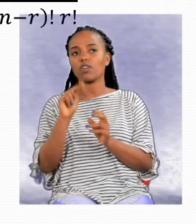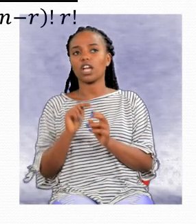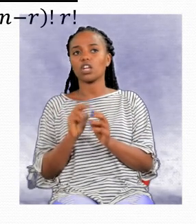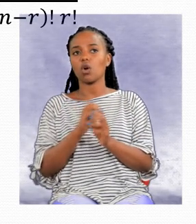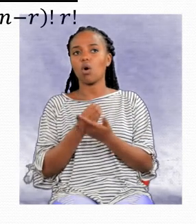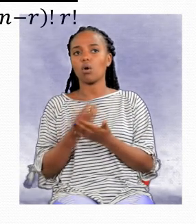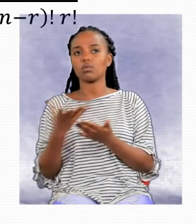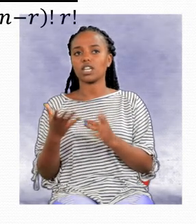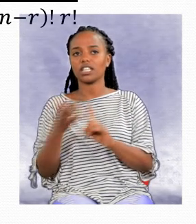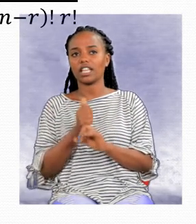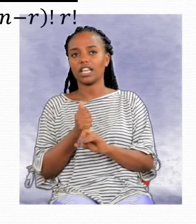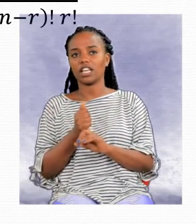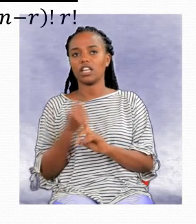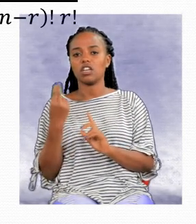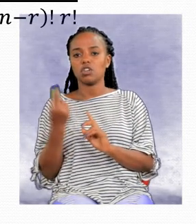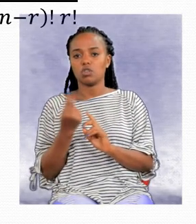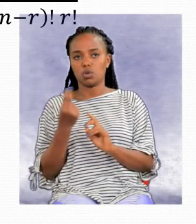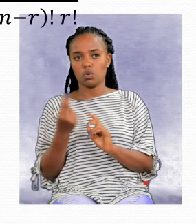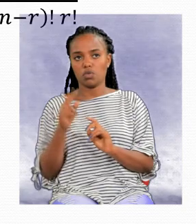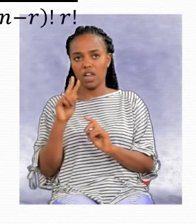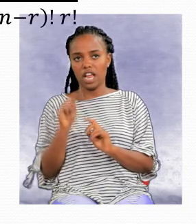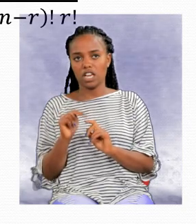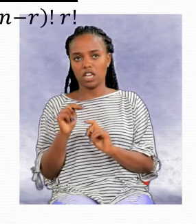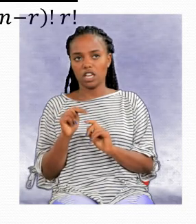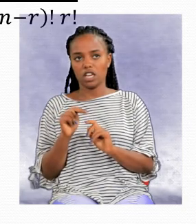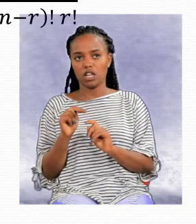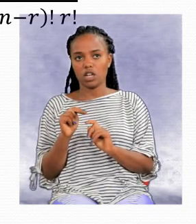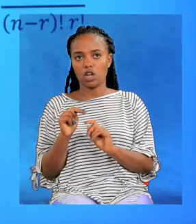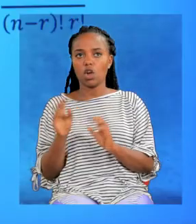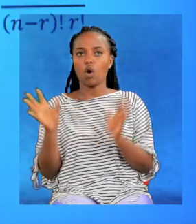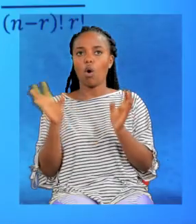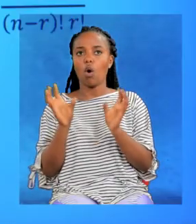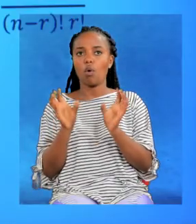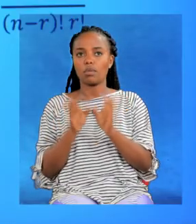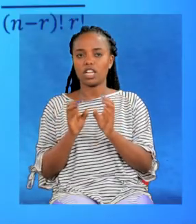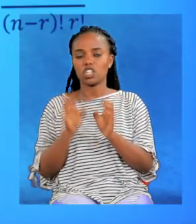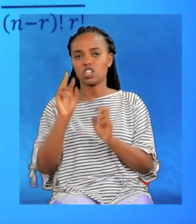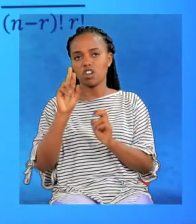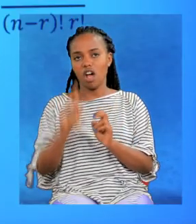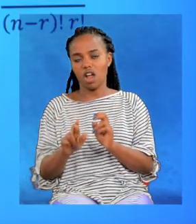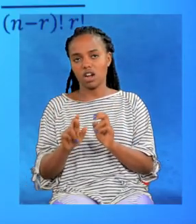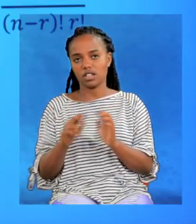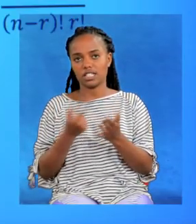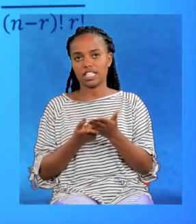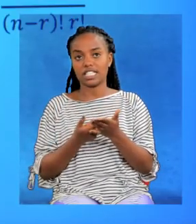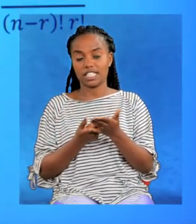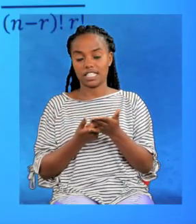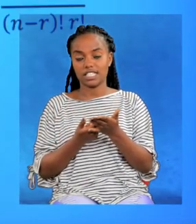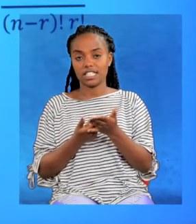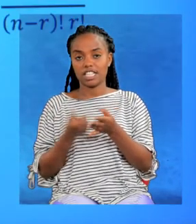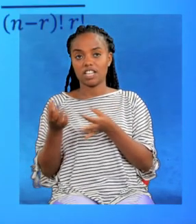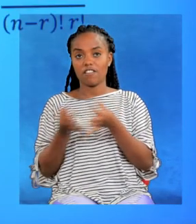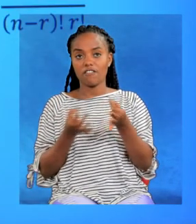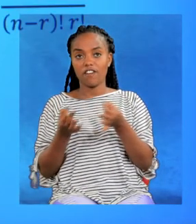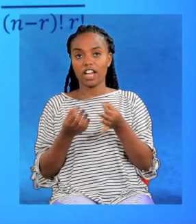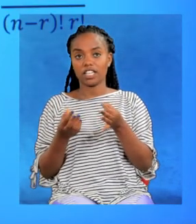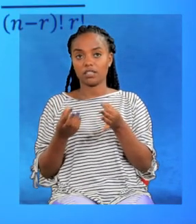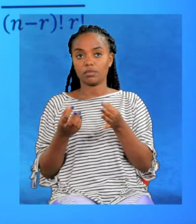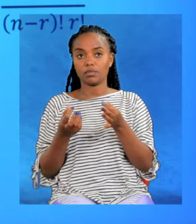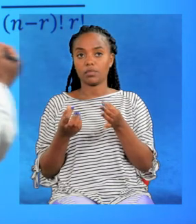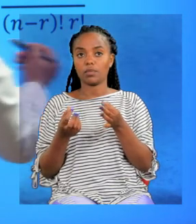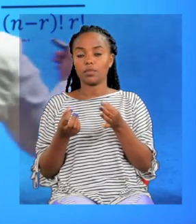r at a time, or you can use this form n combination r, and this it is defined by